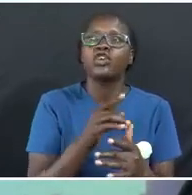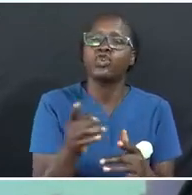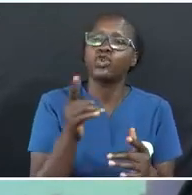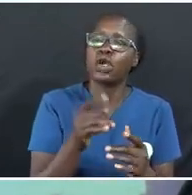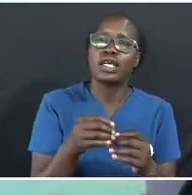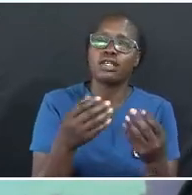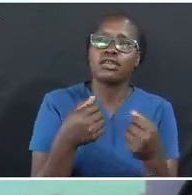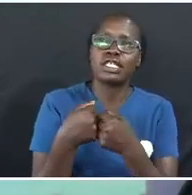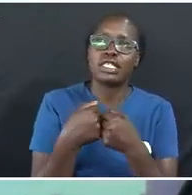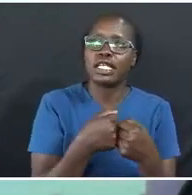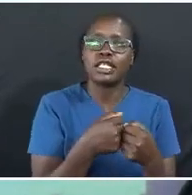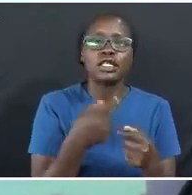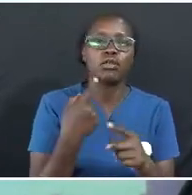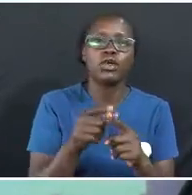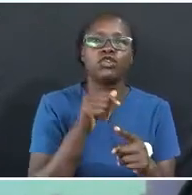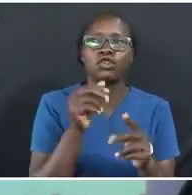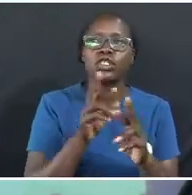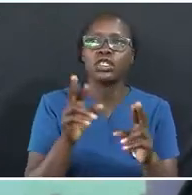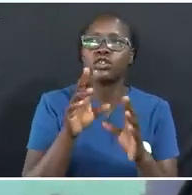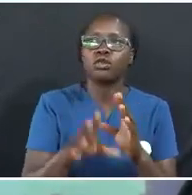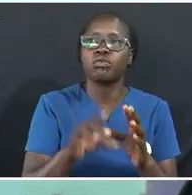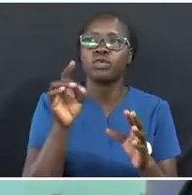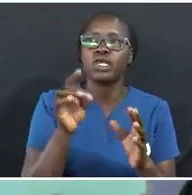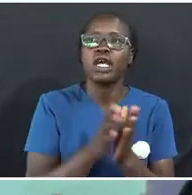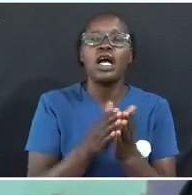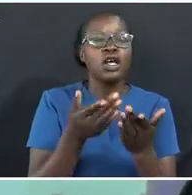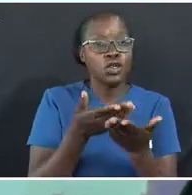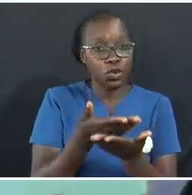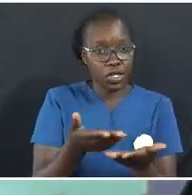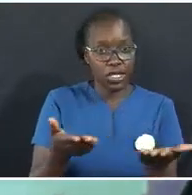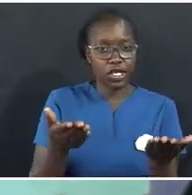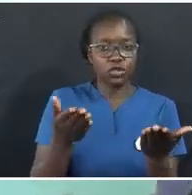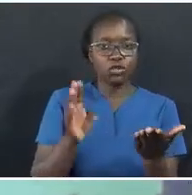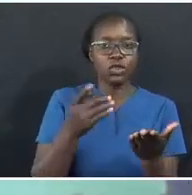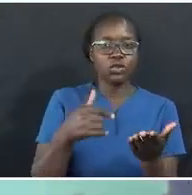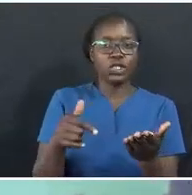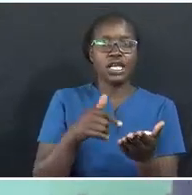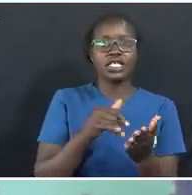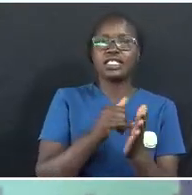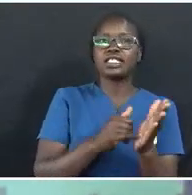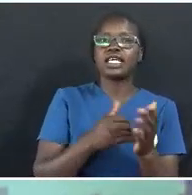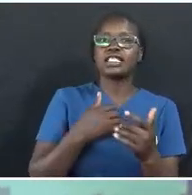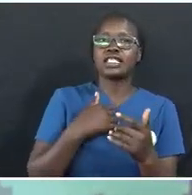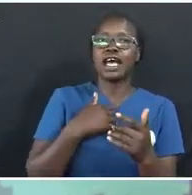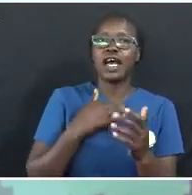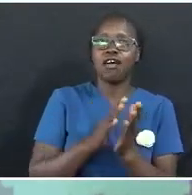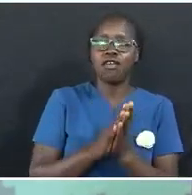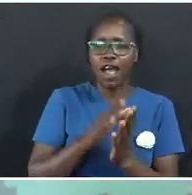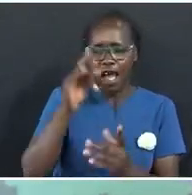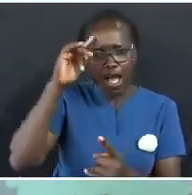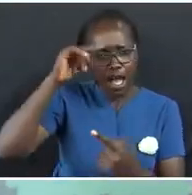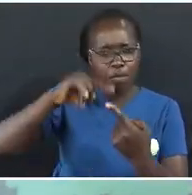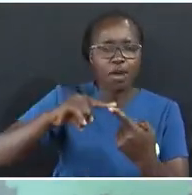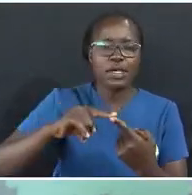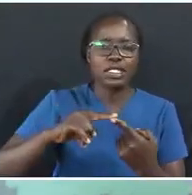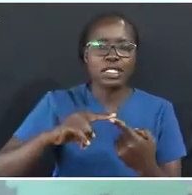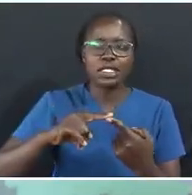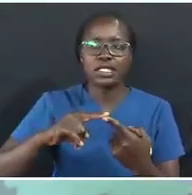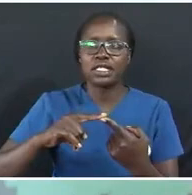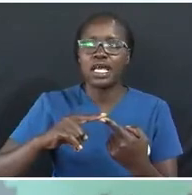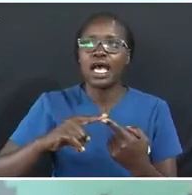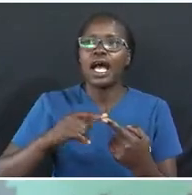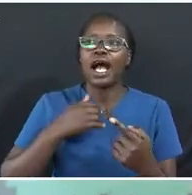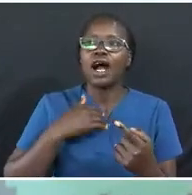journey. You have not reached there. You are yet to be a friend of Jesus. Just have a flashback. I know each person has one. have